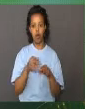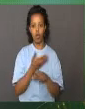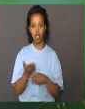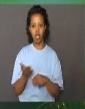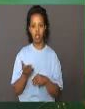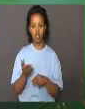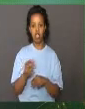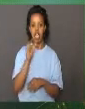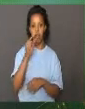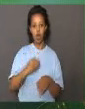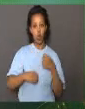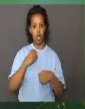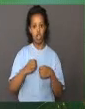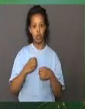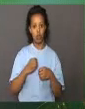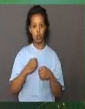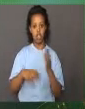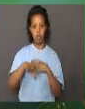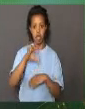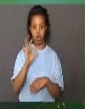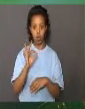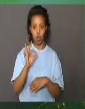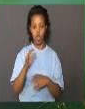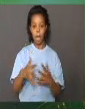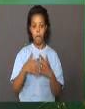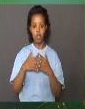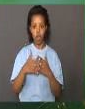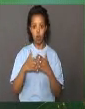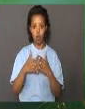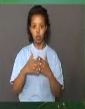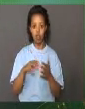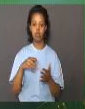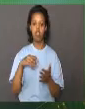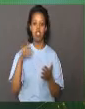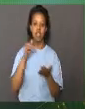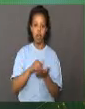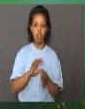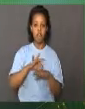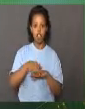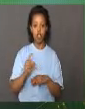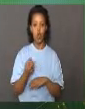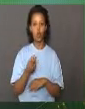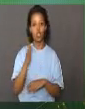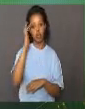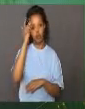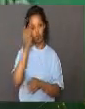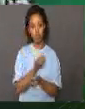from microorganisms could be used to cure infectious